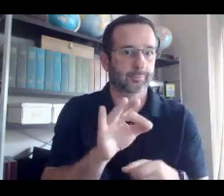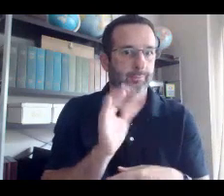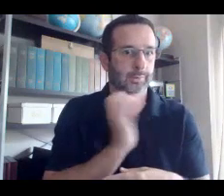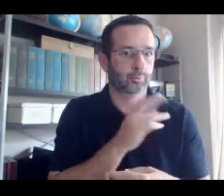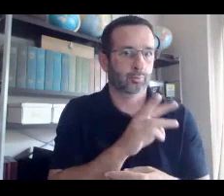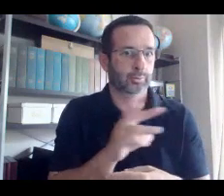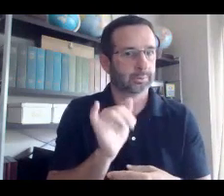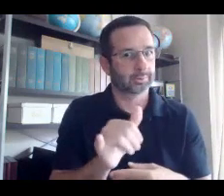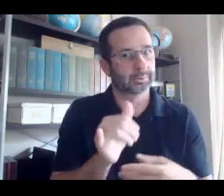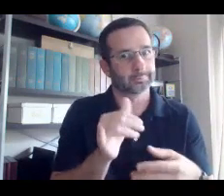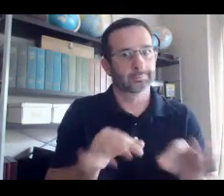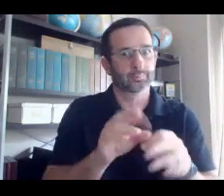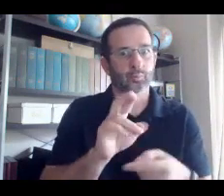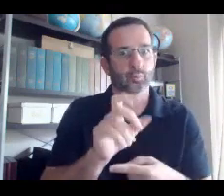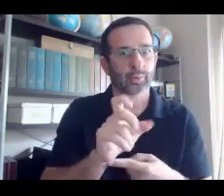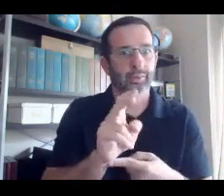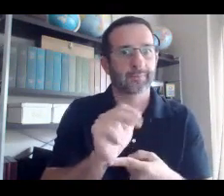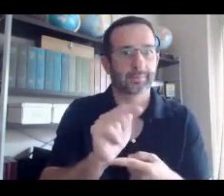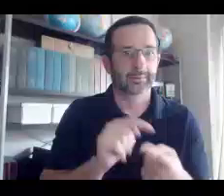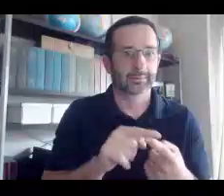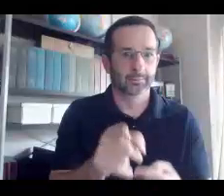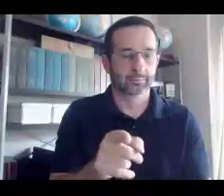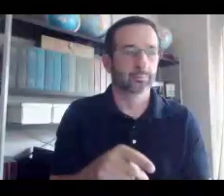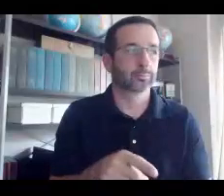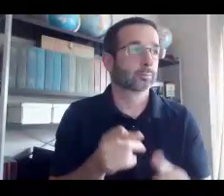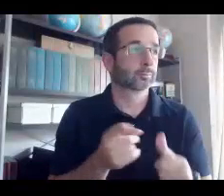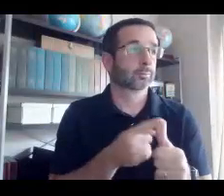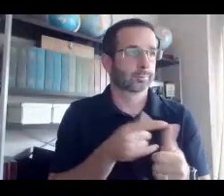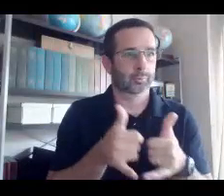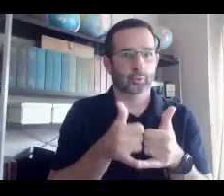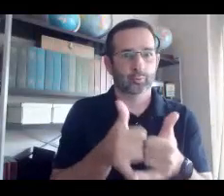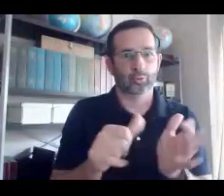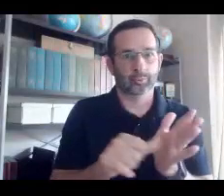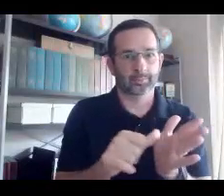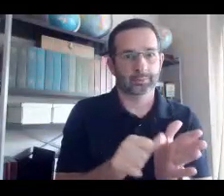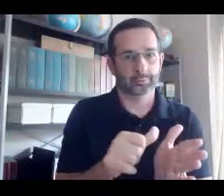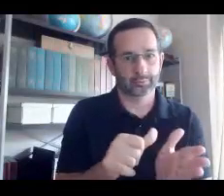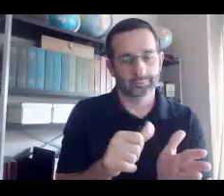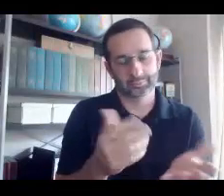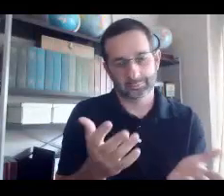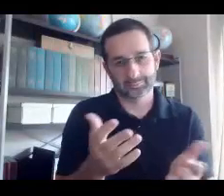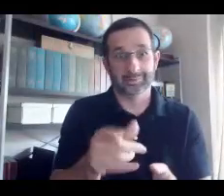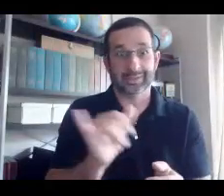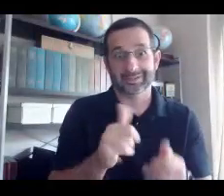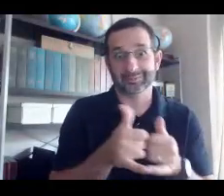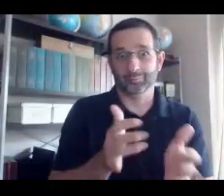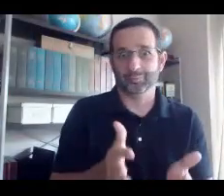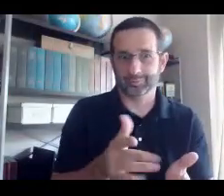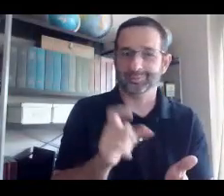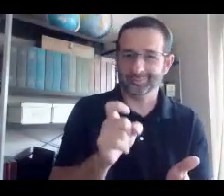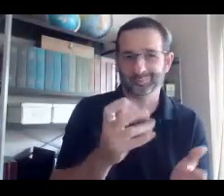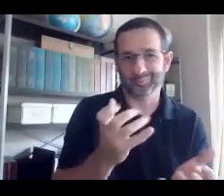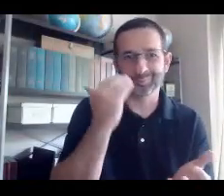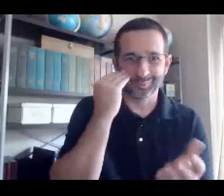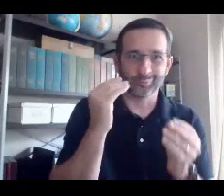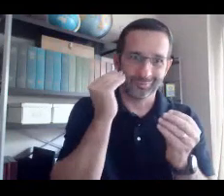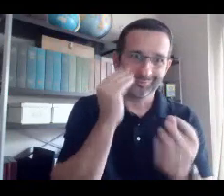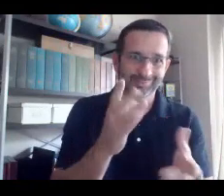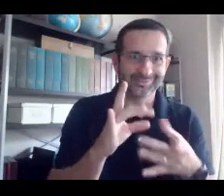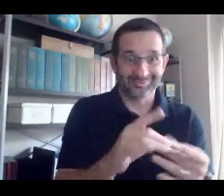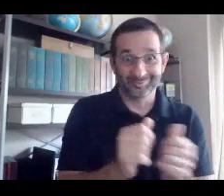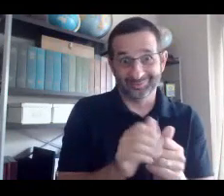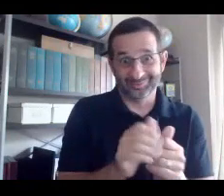All right, now I want to bring your attention to 2 areas on our website. First being the award page.